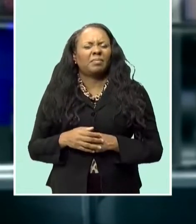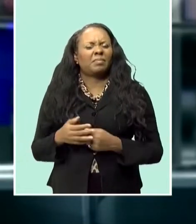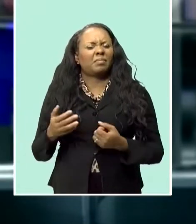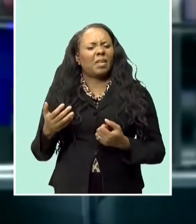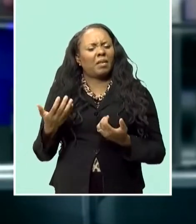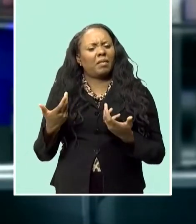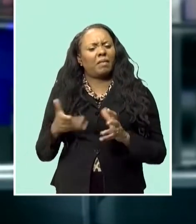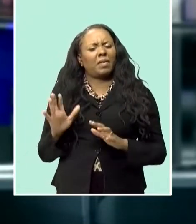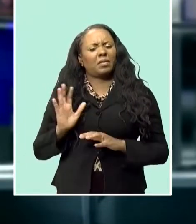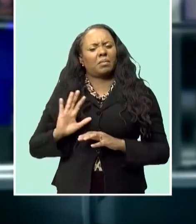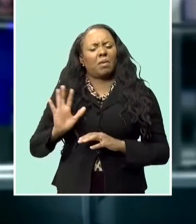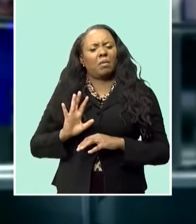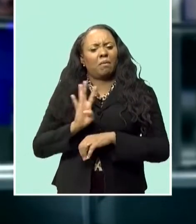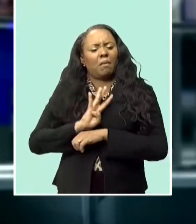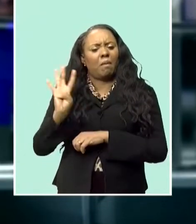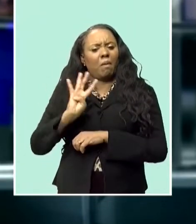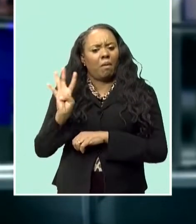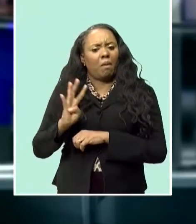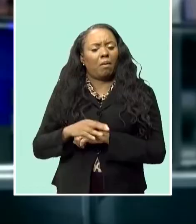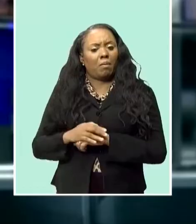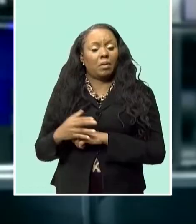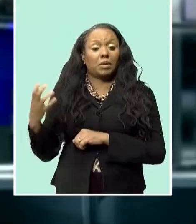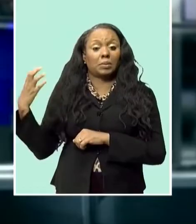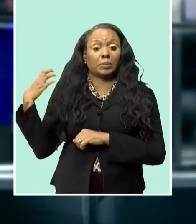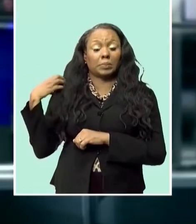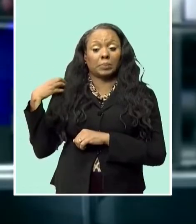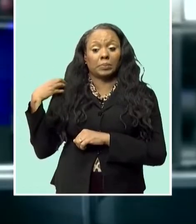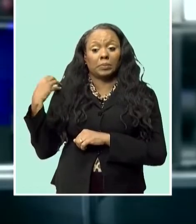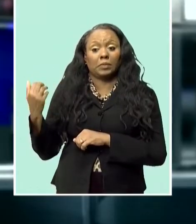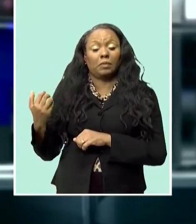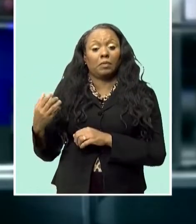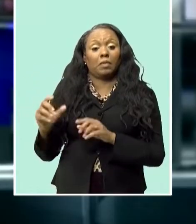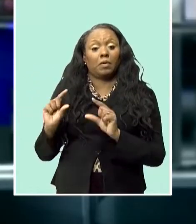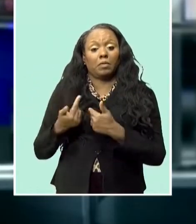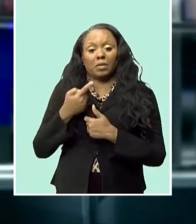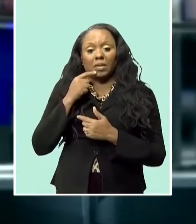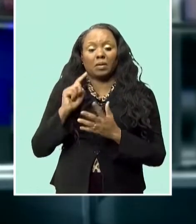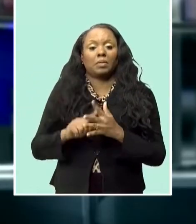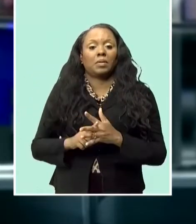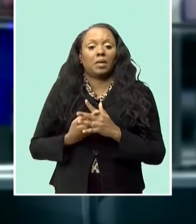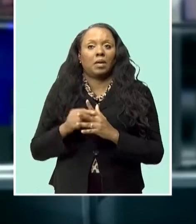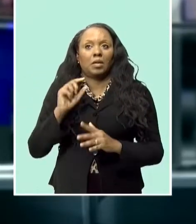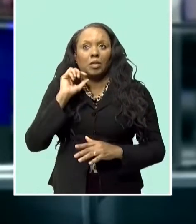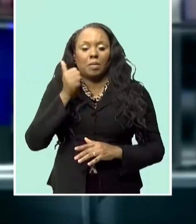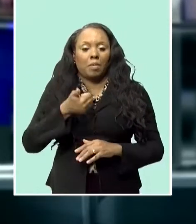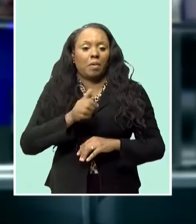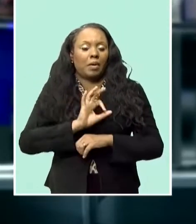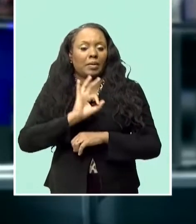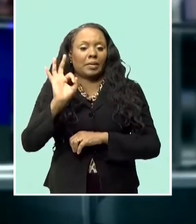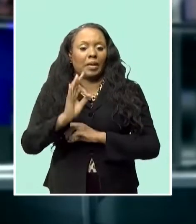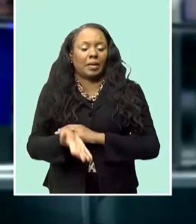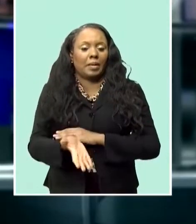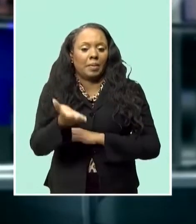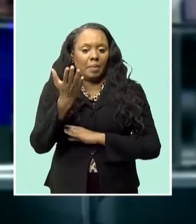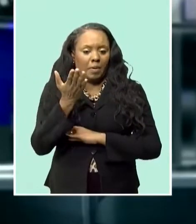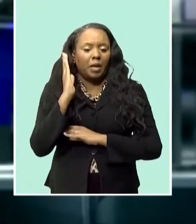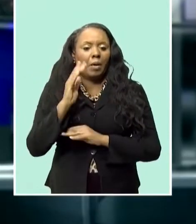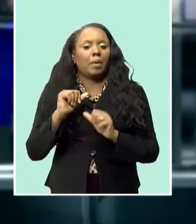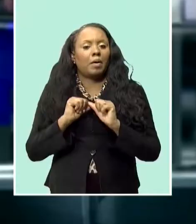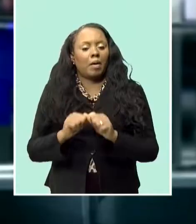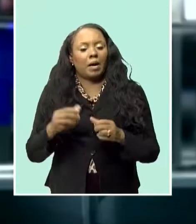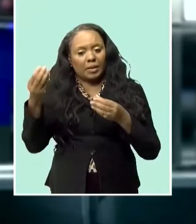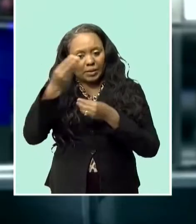4 o'clock, and Commissioner Carrington said that they would resume tomorrow at 9 a.m. Of course, we will continue to